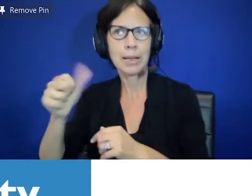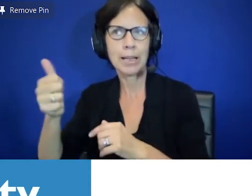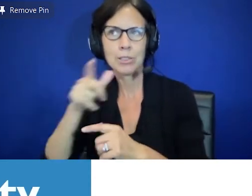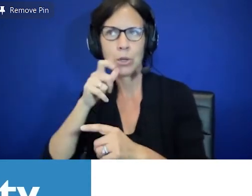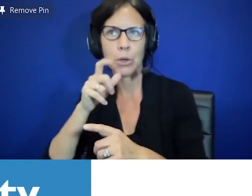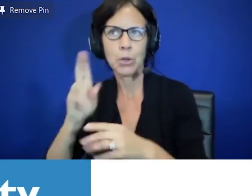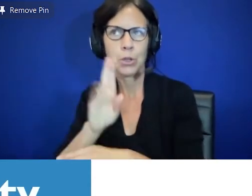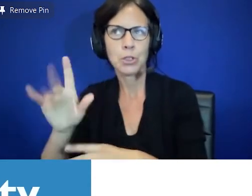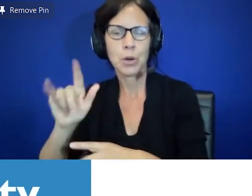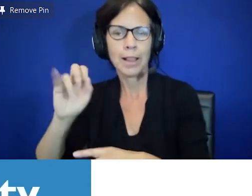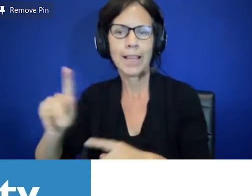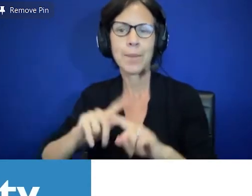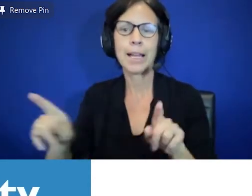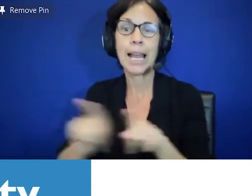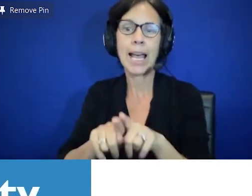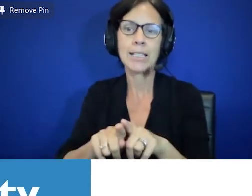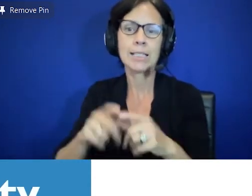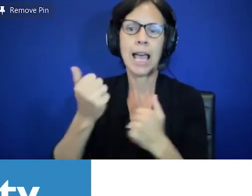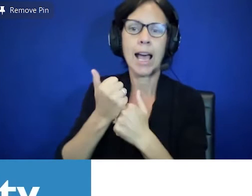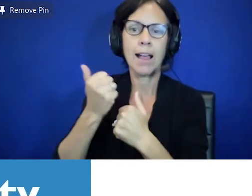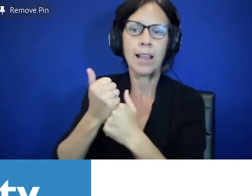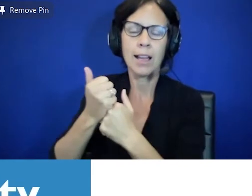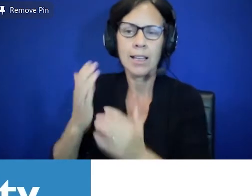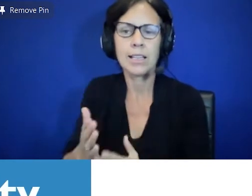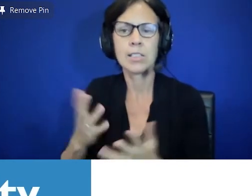but as allies, what are some practical ways